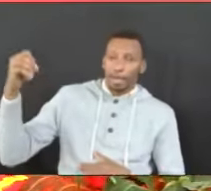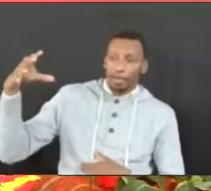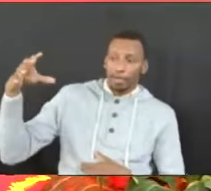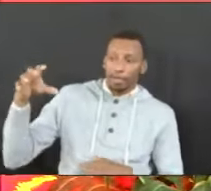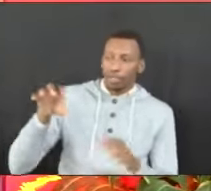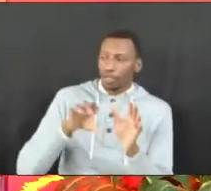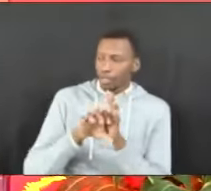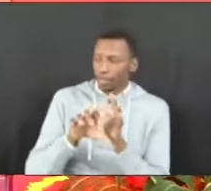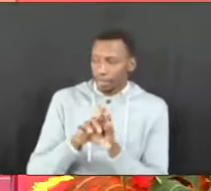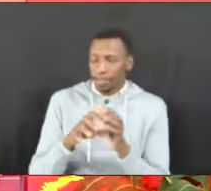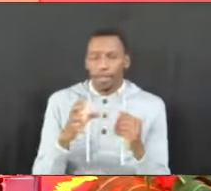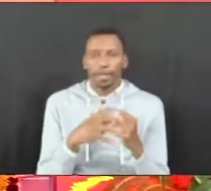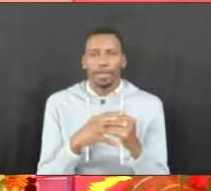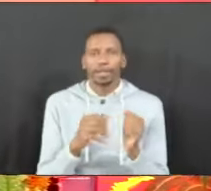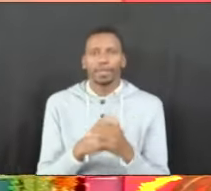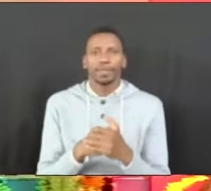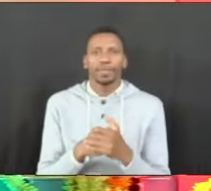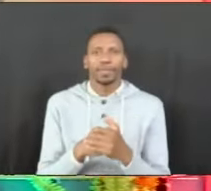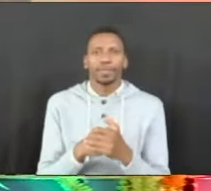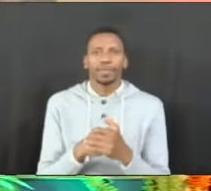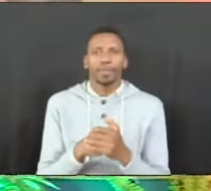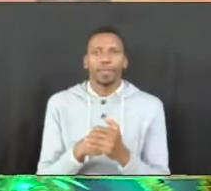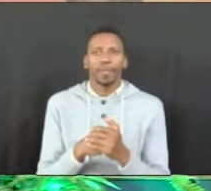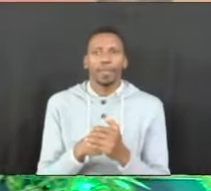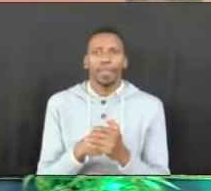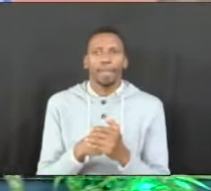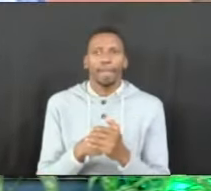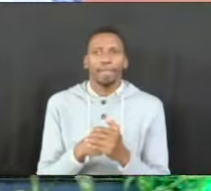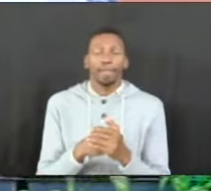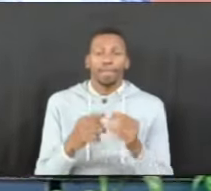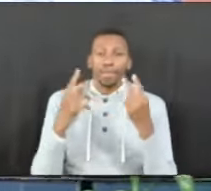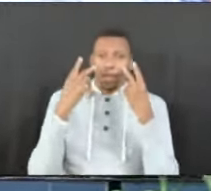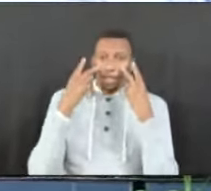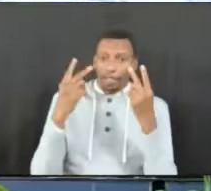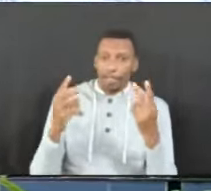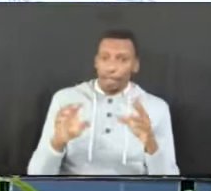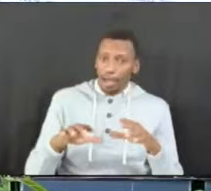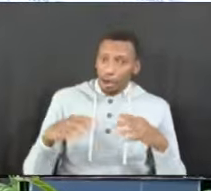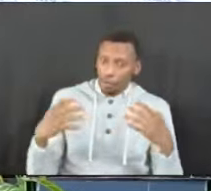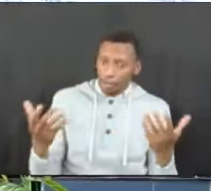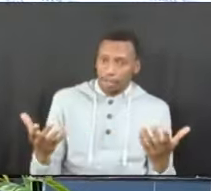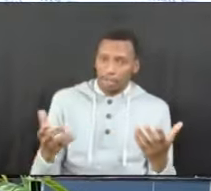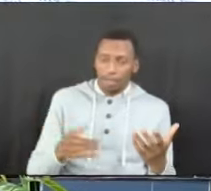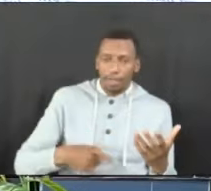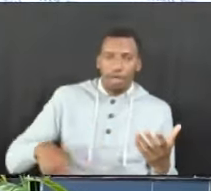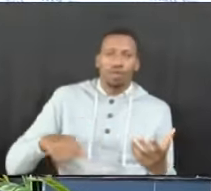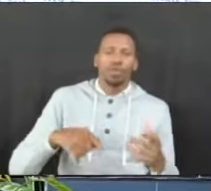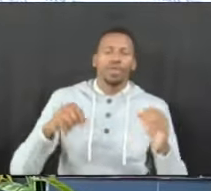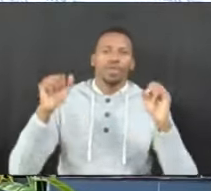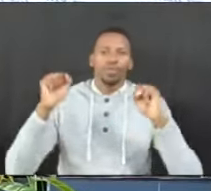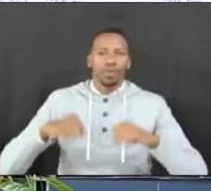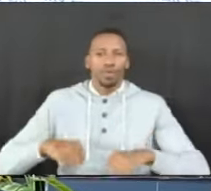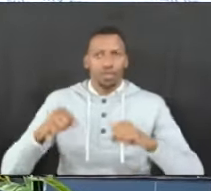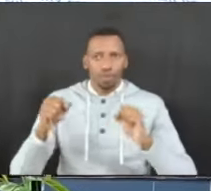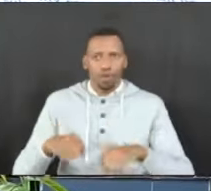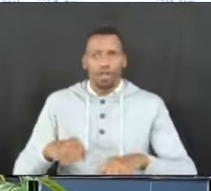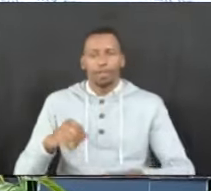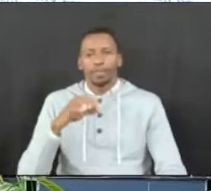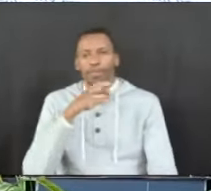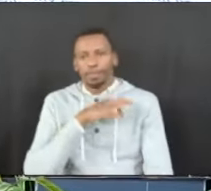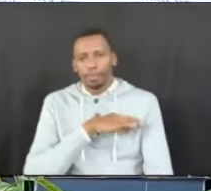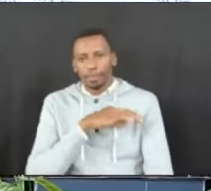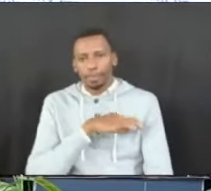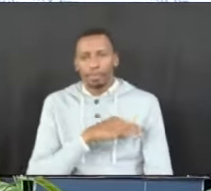7 chapters of the book of Revelation, and see how much we can gain an